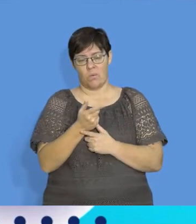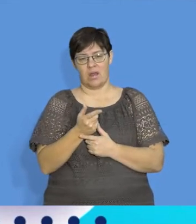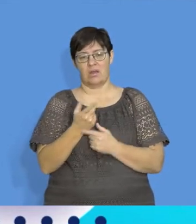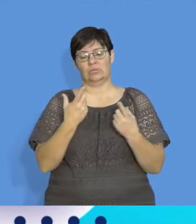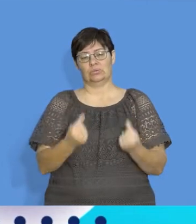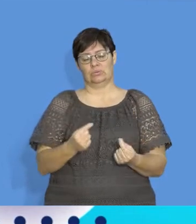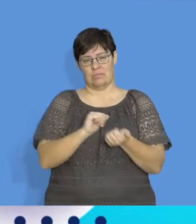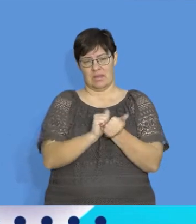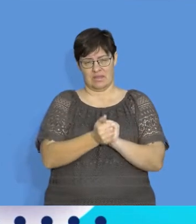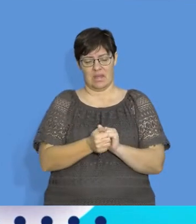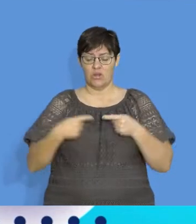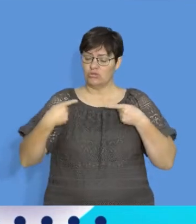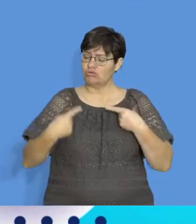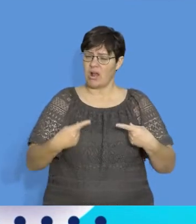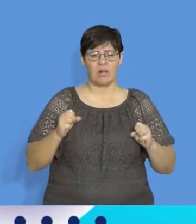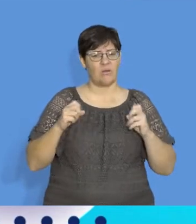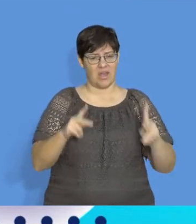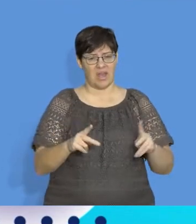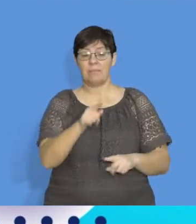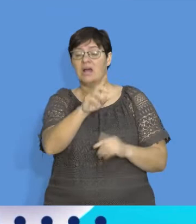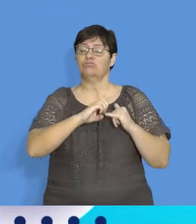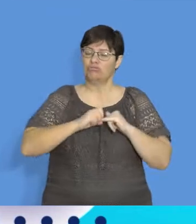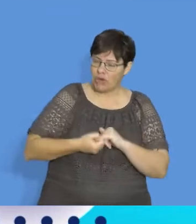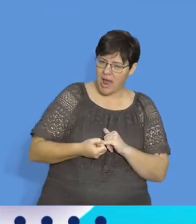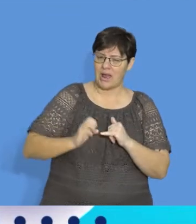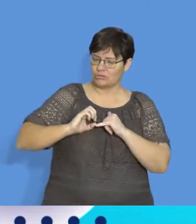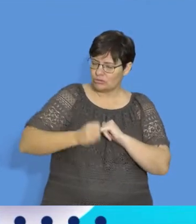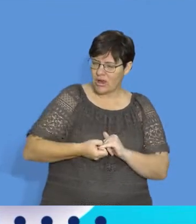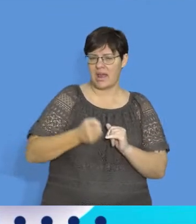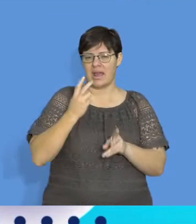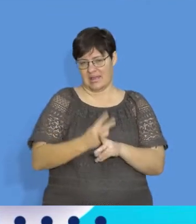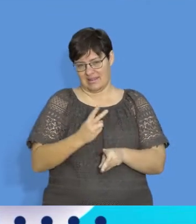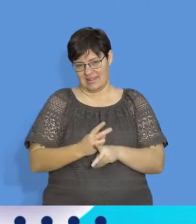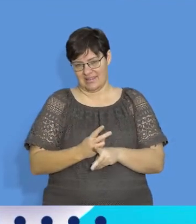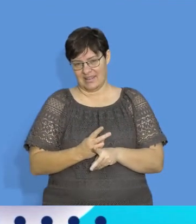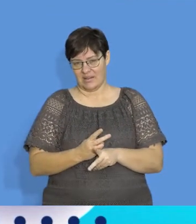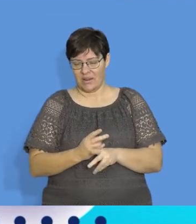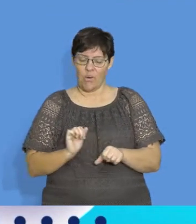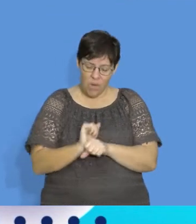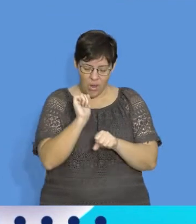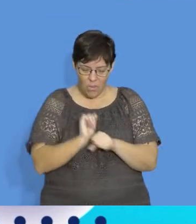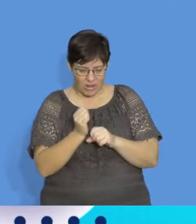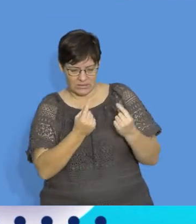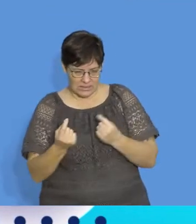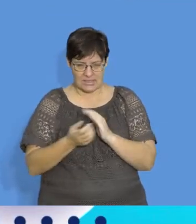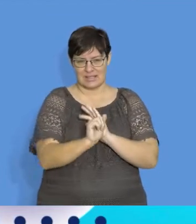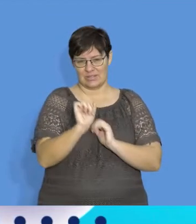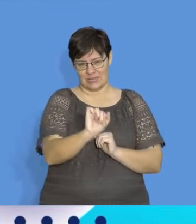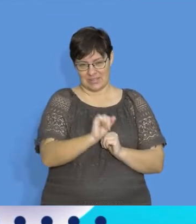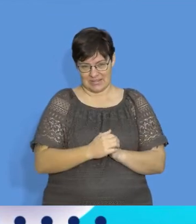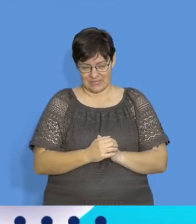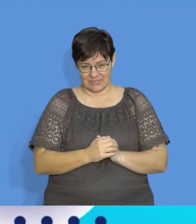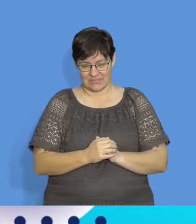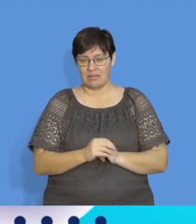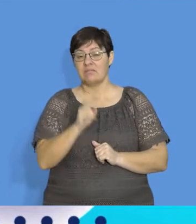mathematics. And it's okay to struggle. It's okay as long as you're doing something, okay? And continuously you work on your